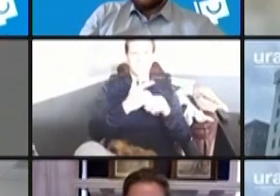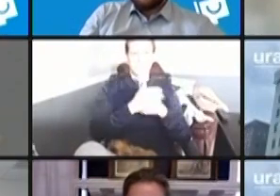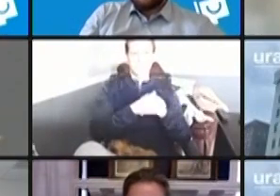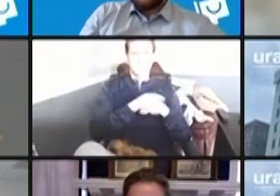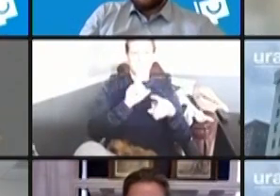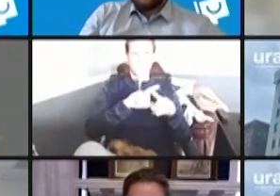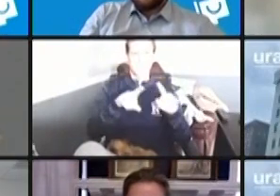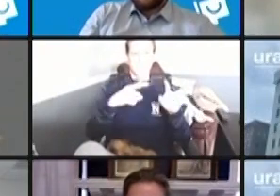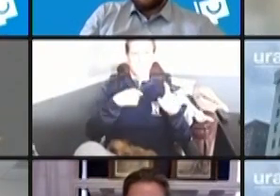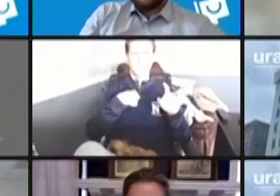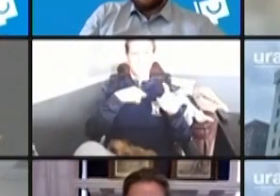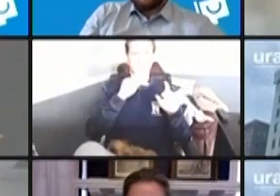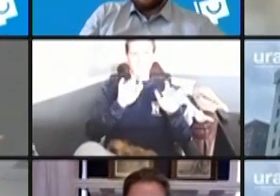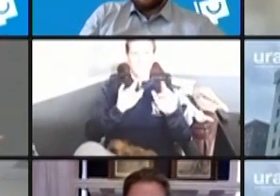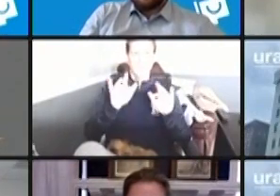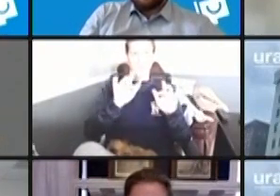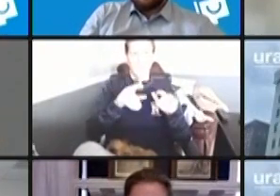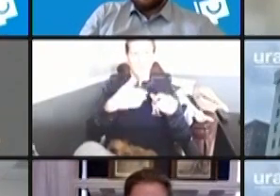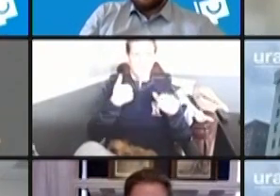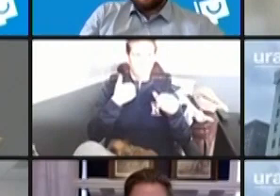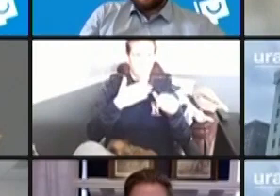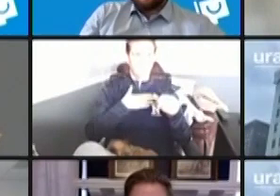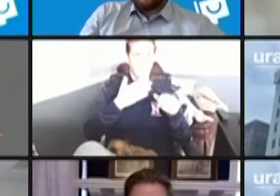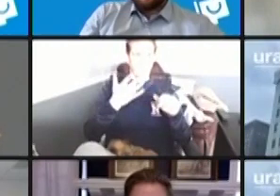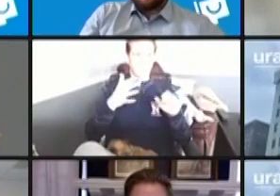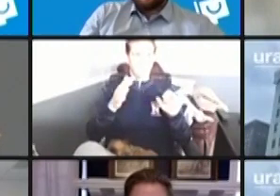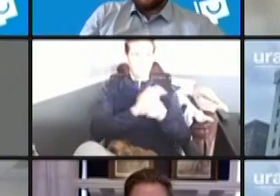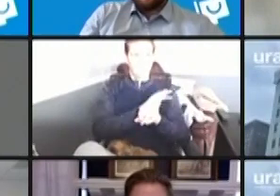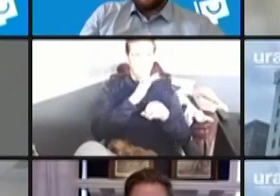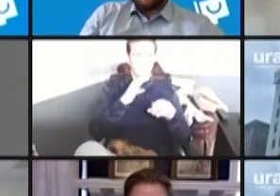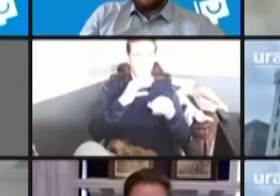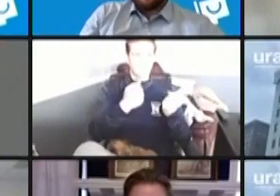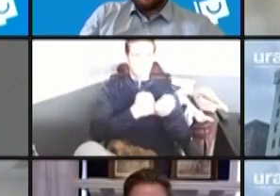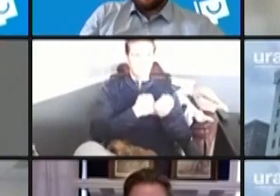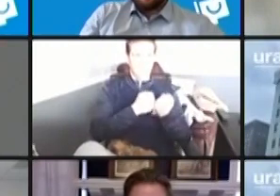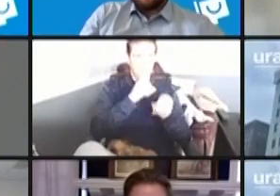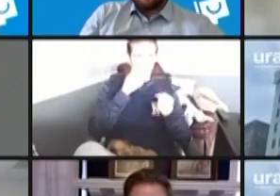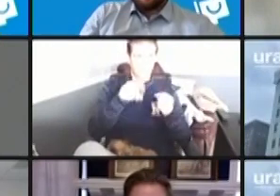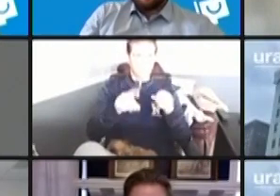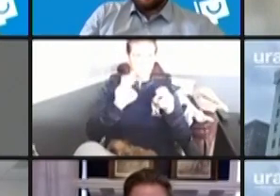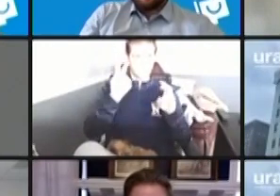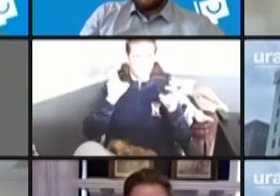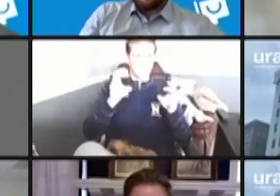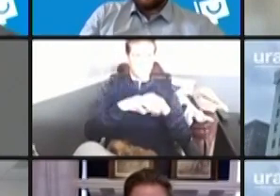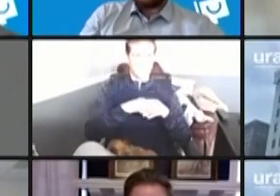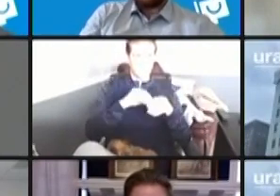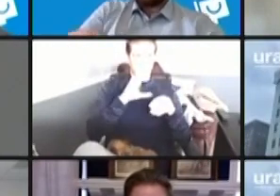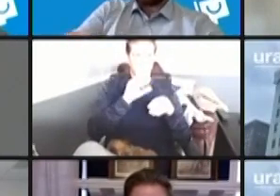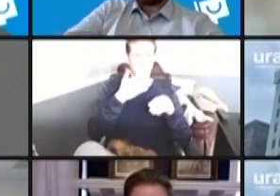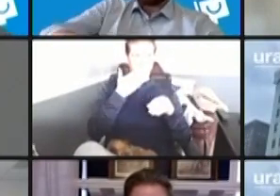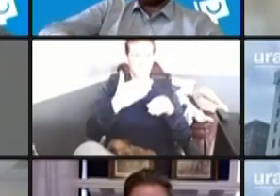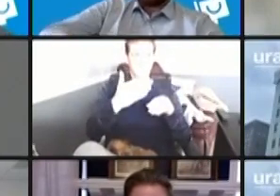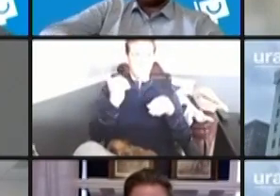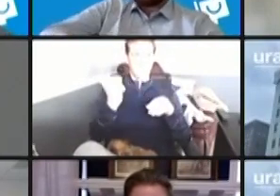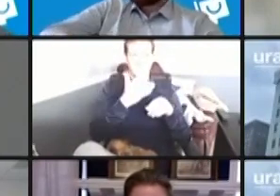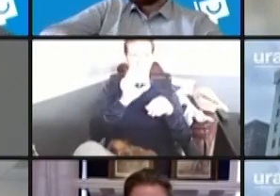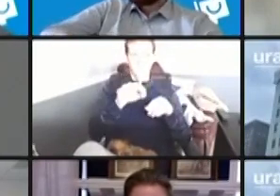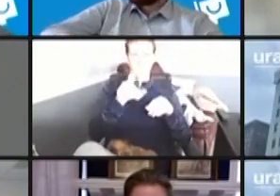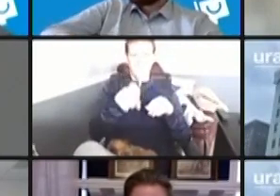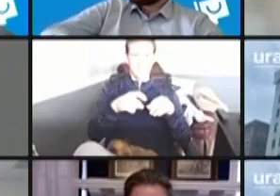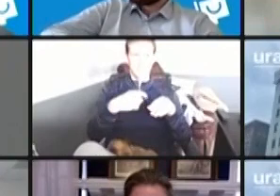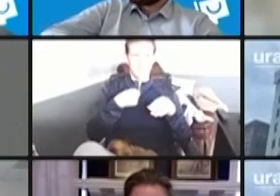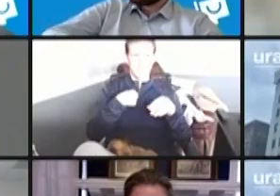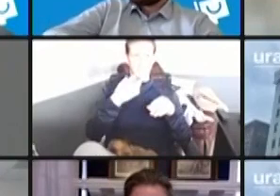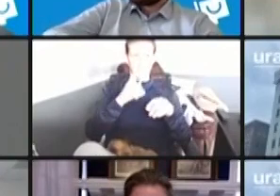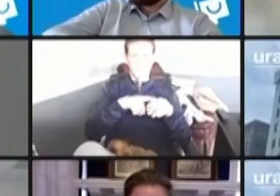we are recording, so you have my wholehearted support on this topic. And thanks, everybody. If you need me to weigh